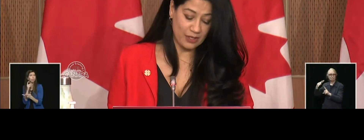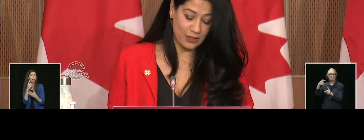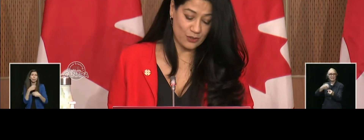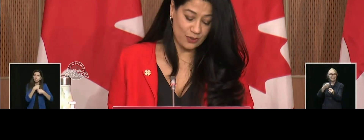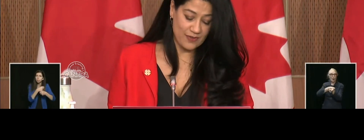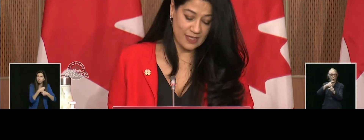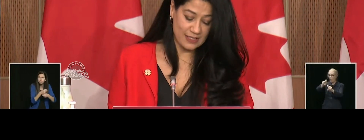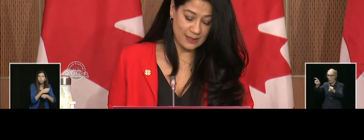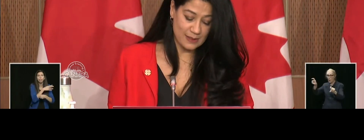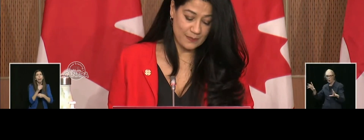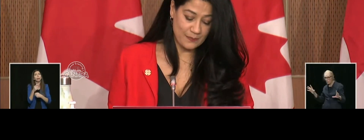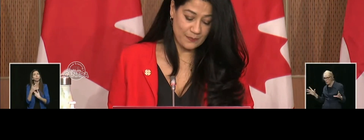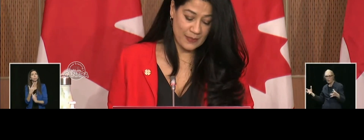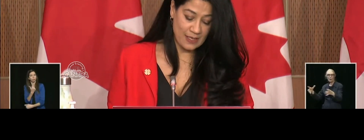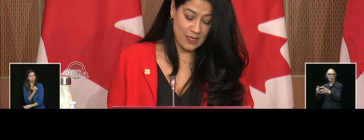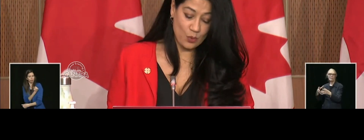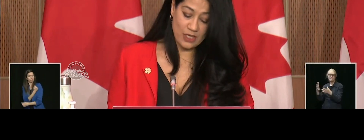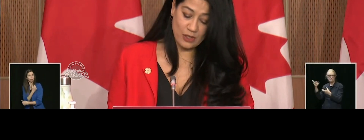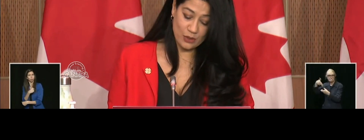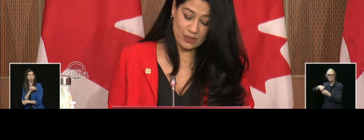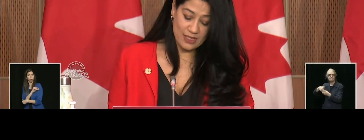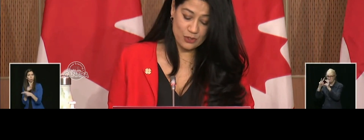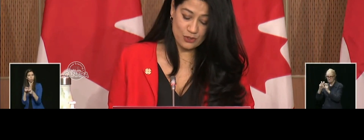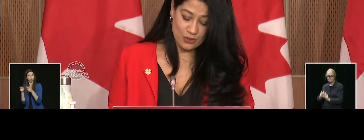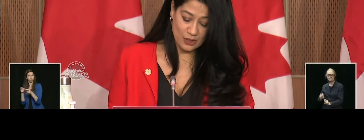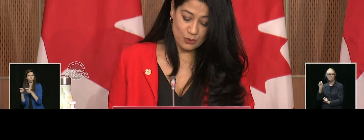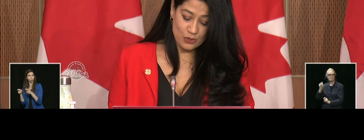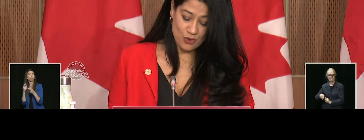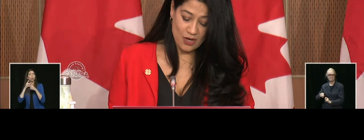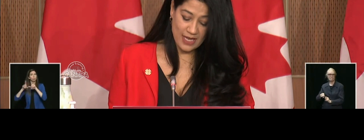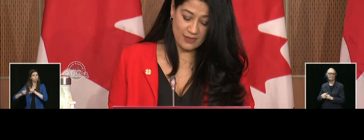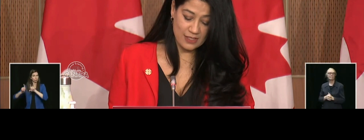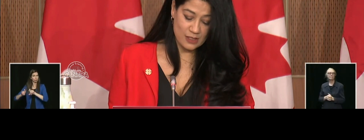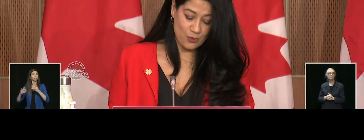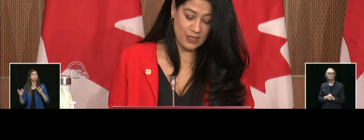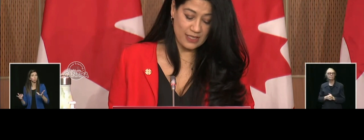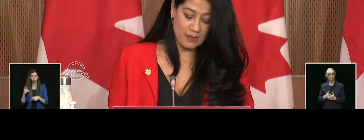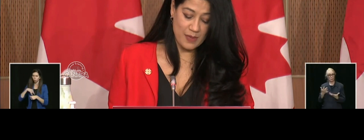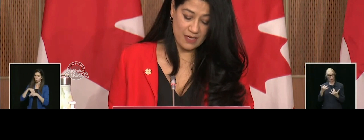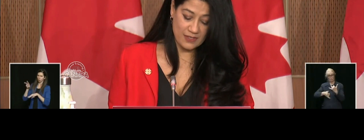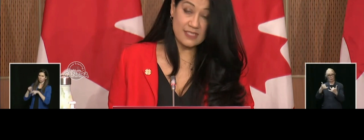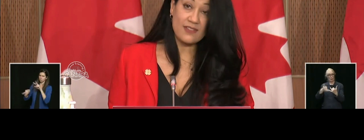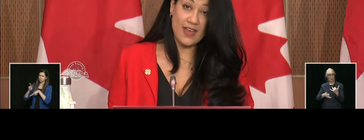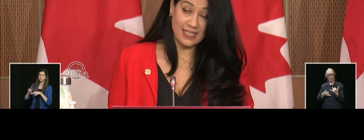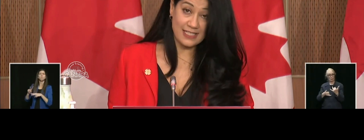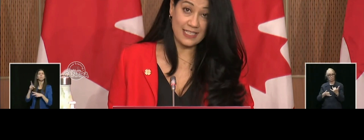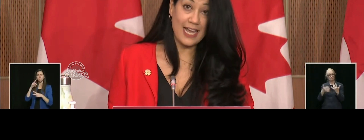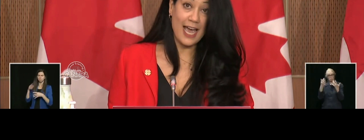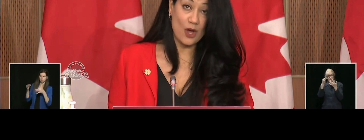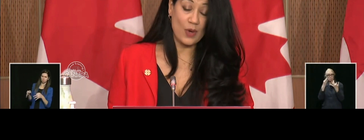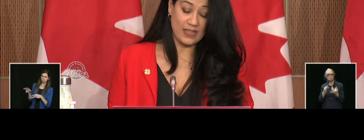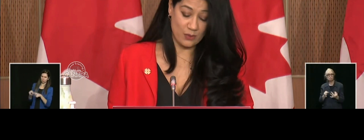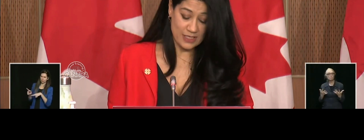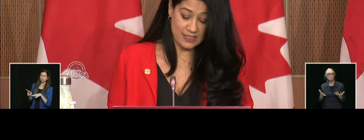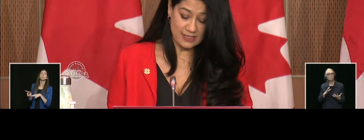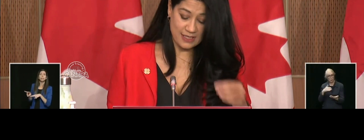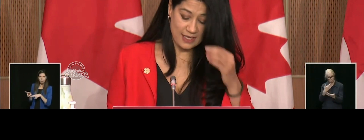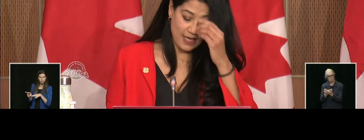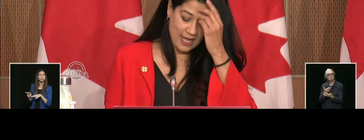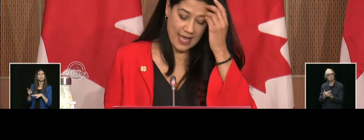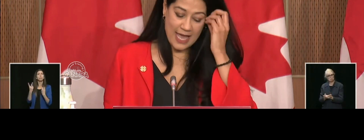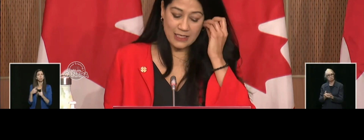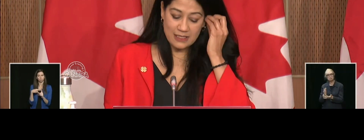and quality control of vaccines. We concluded that there was strong evidence supporting that the benefits of the vaccine outweighed the